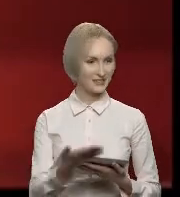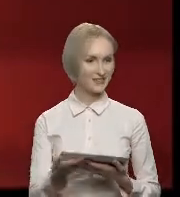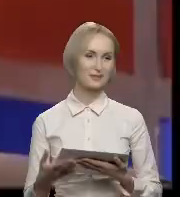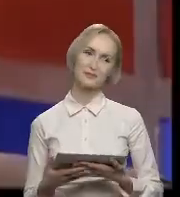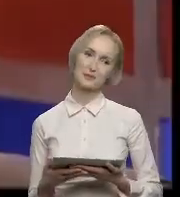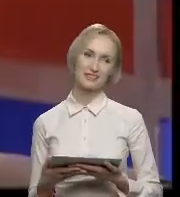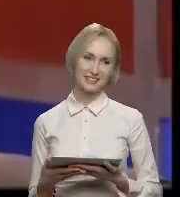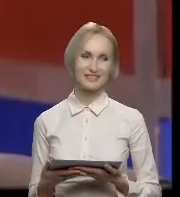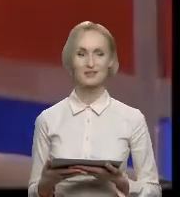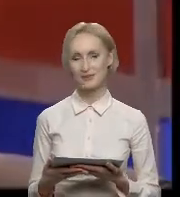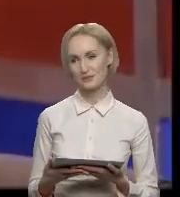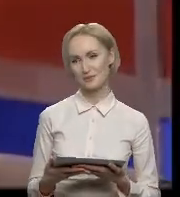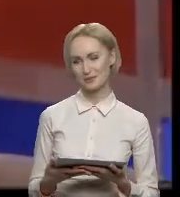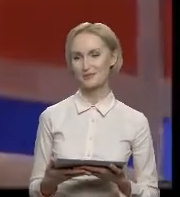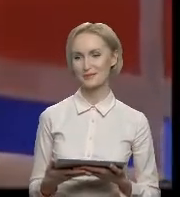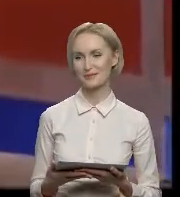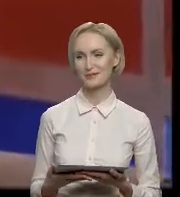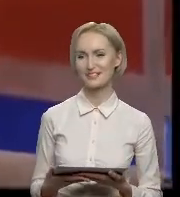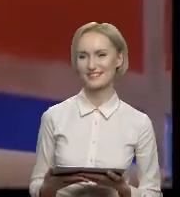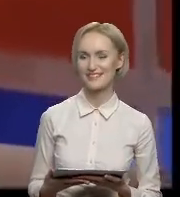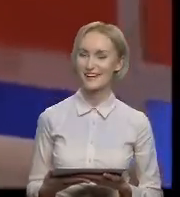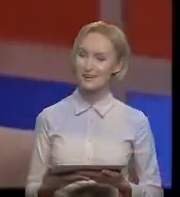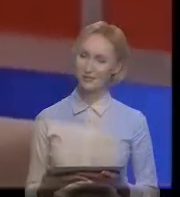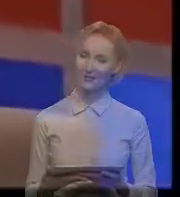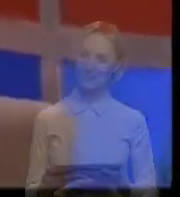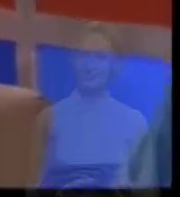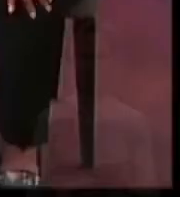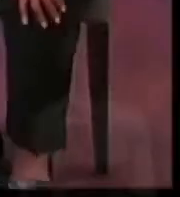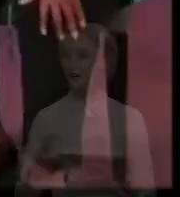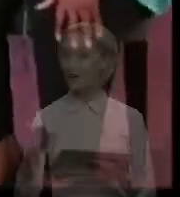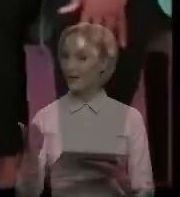Provide for that child. Provide for that child. We'll be back with more. Stay right there.